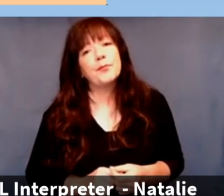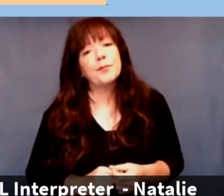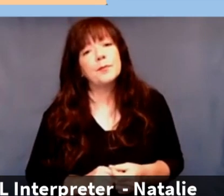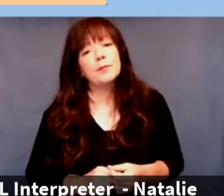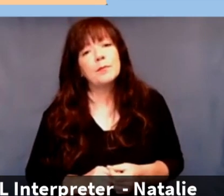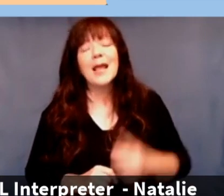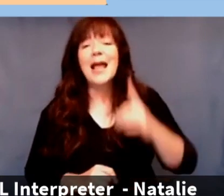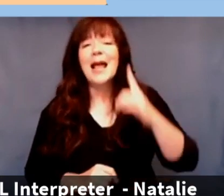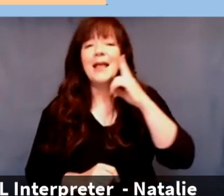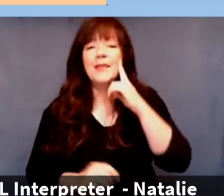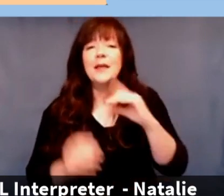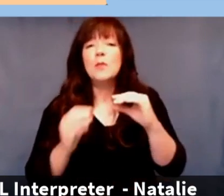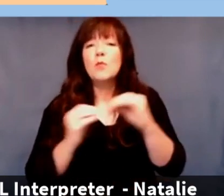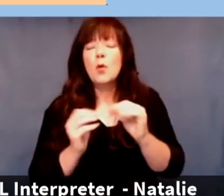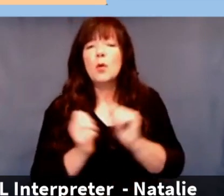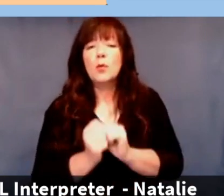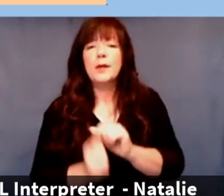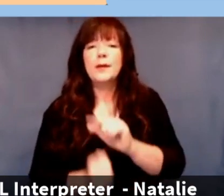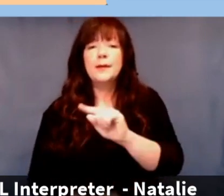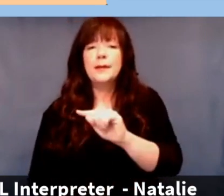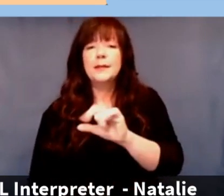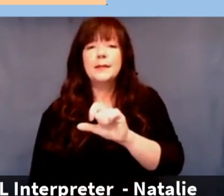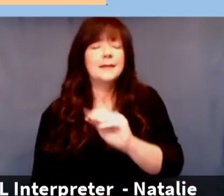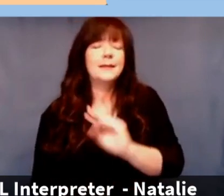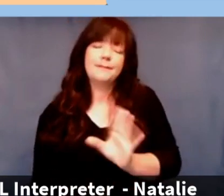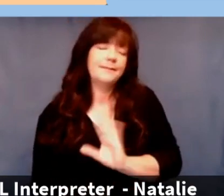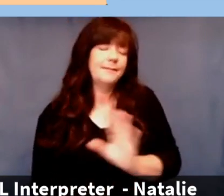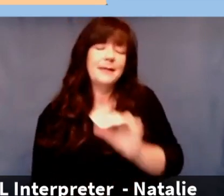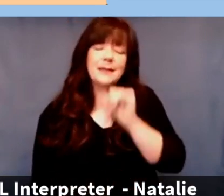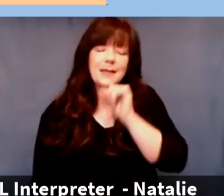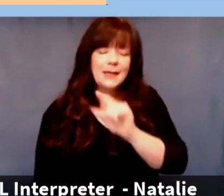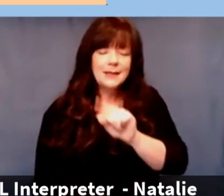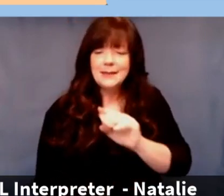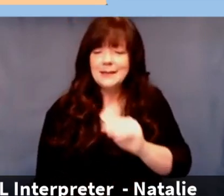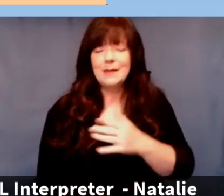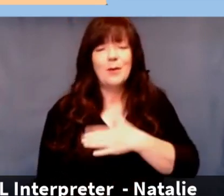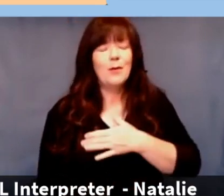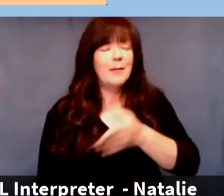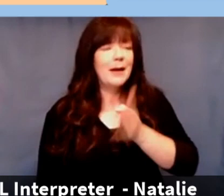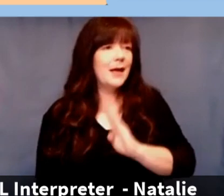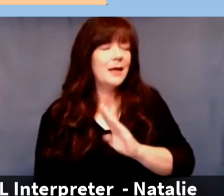I think the more of the Tim, not the Tim, oh my God, the Doc